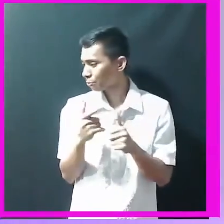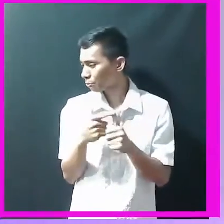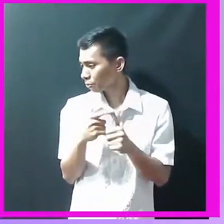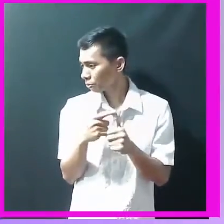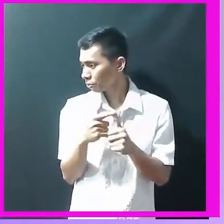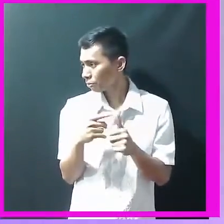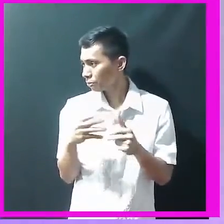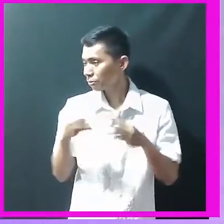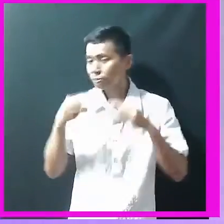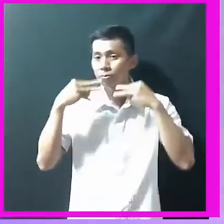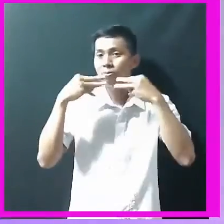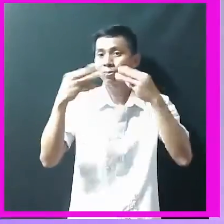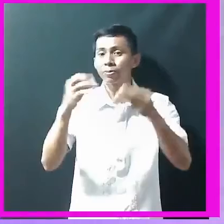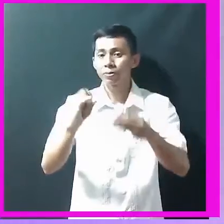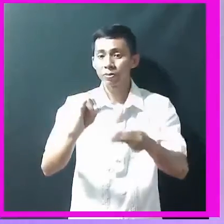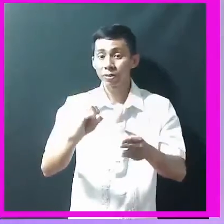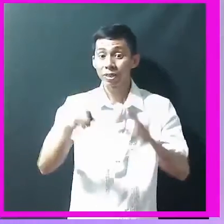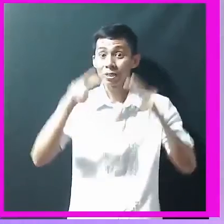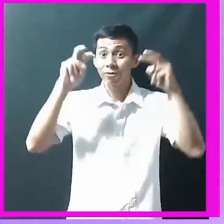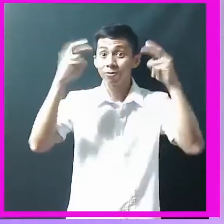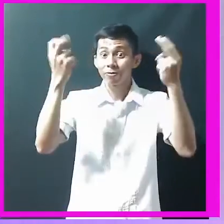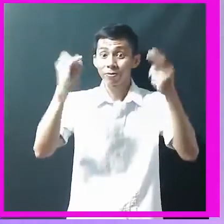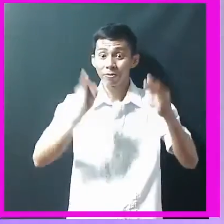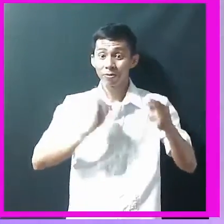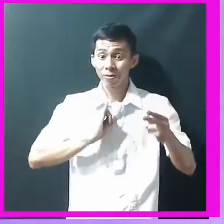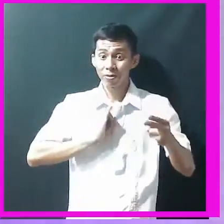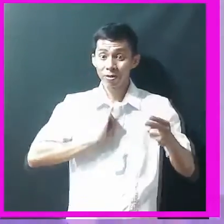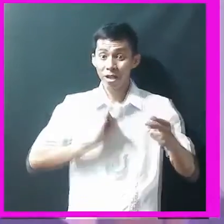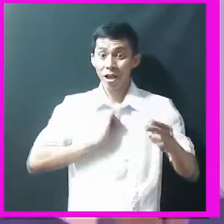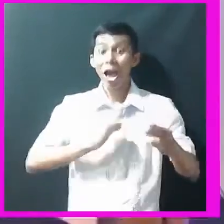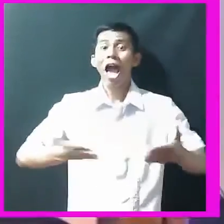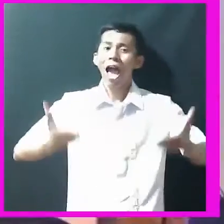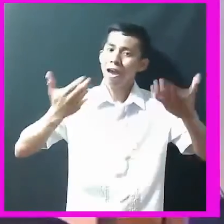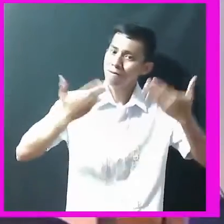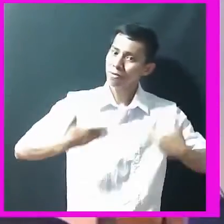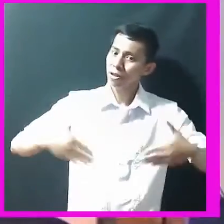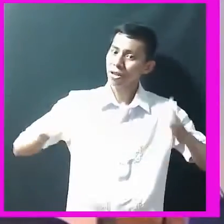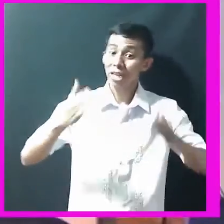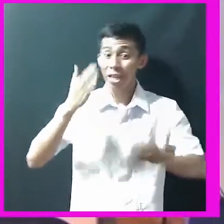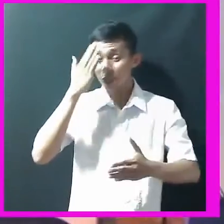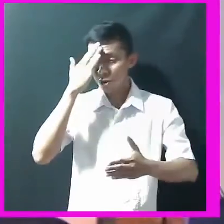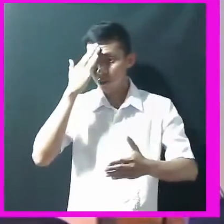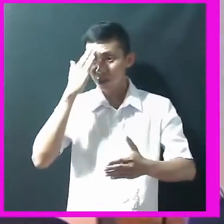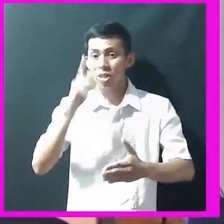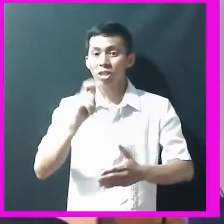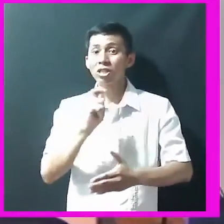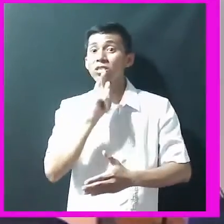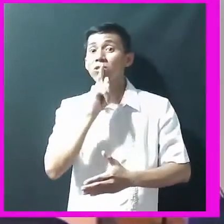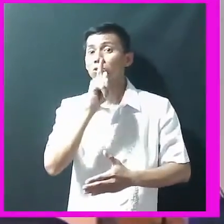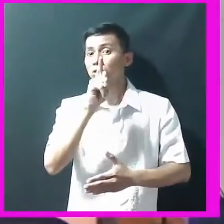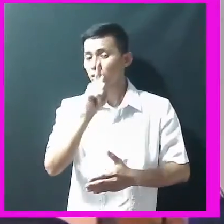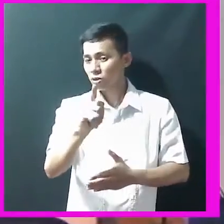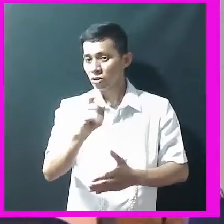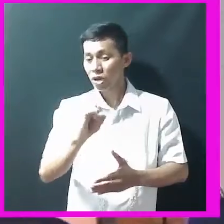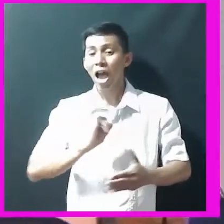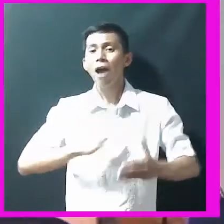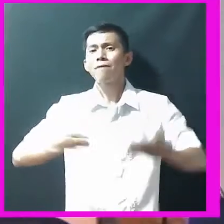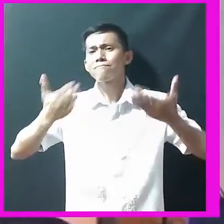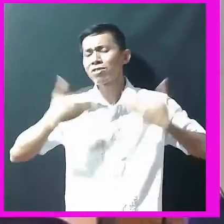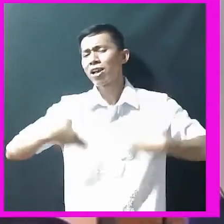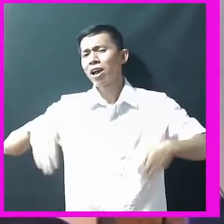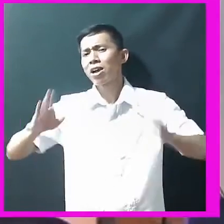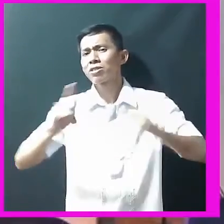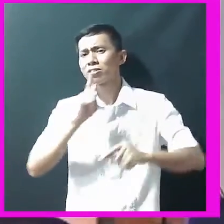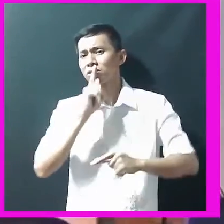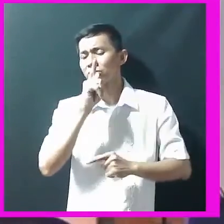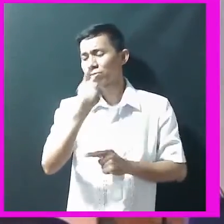this message. I'm glad that I know the truth. I'm glad that I know the